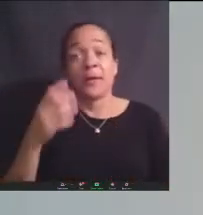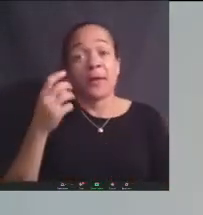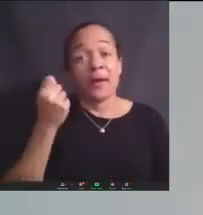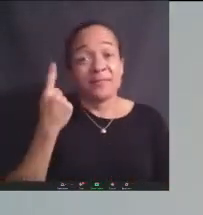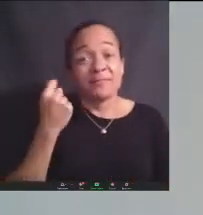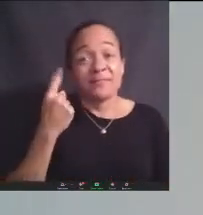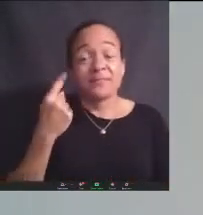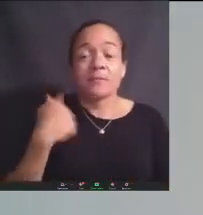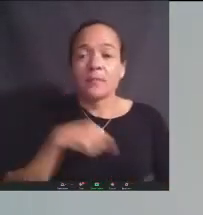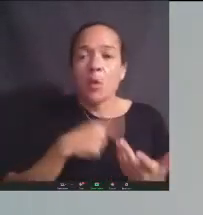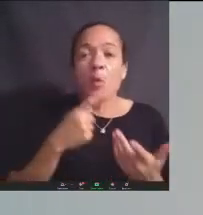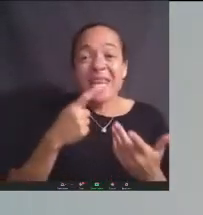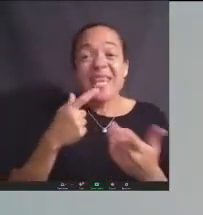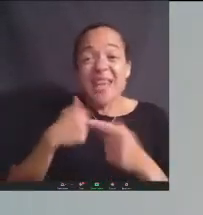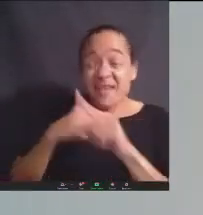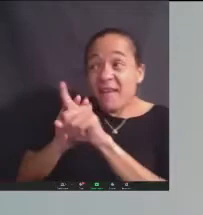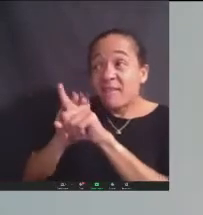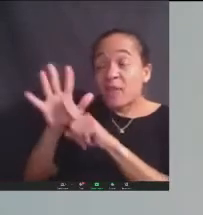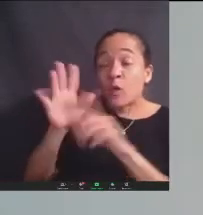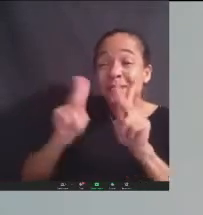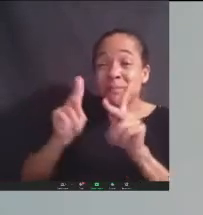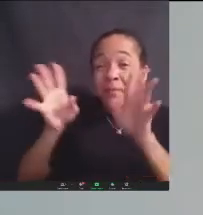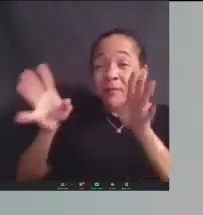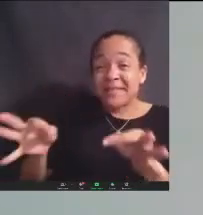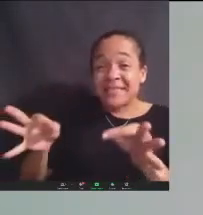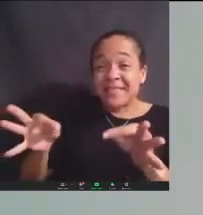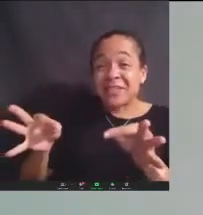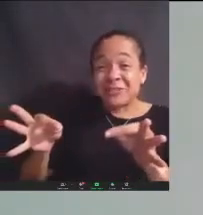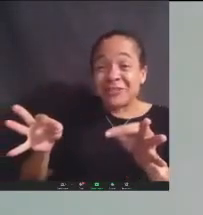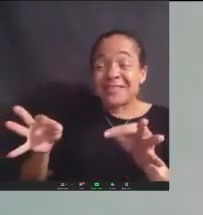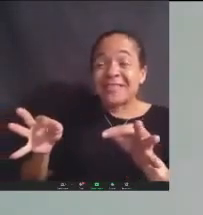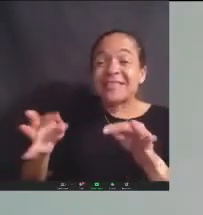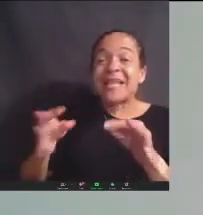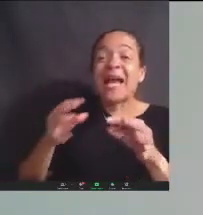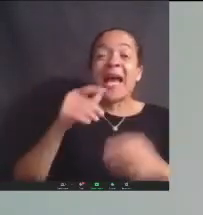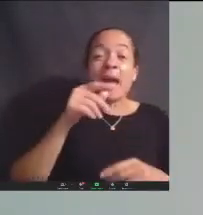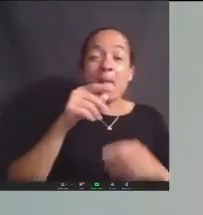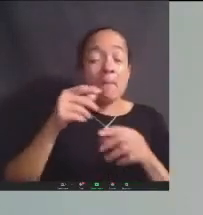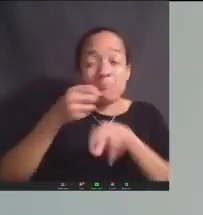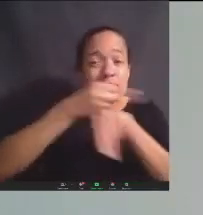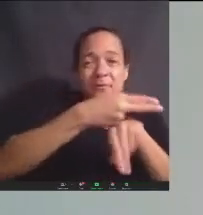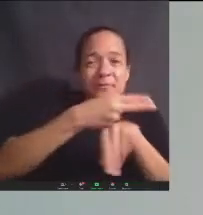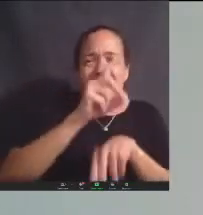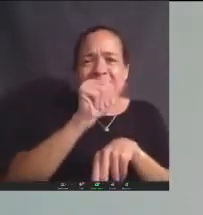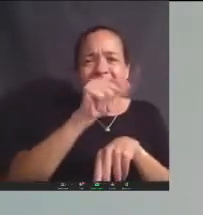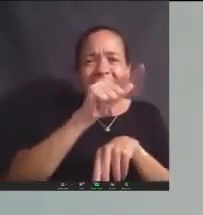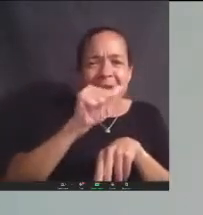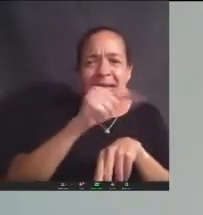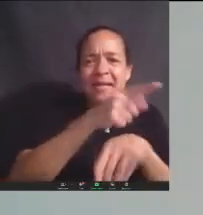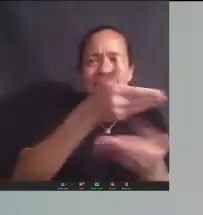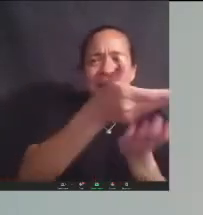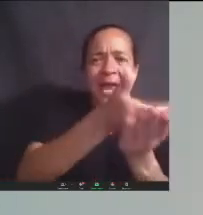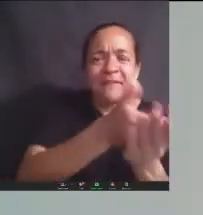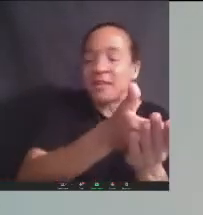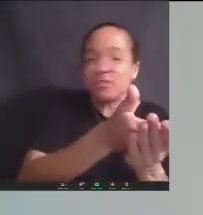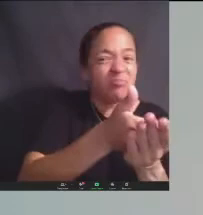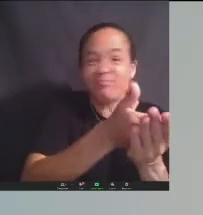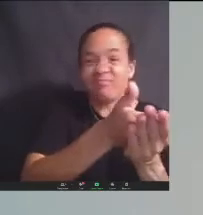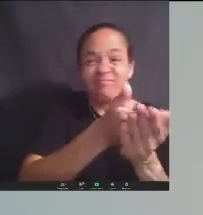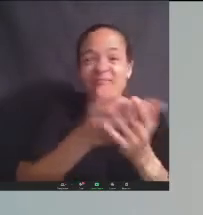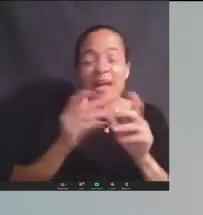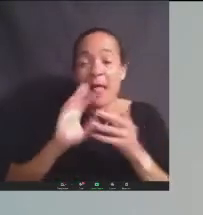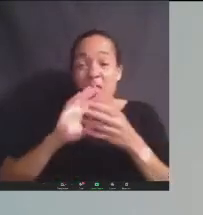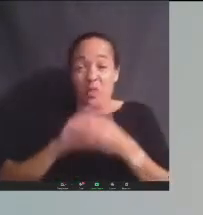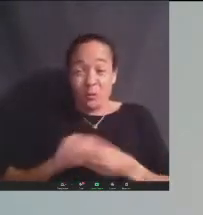making than data does, right? Than evidence does. It's not about the evidence of the day. It's about the story you tell.